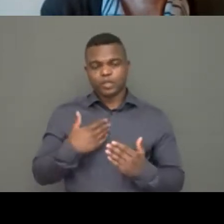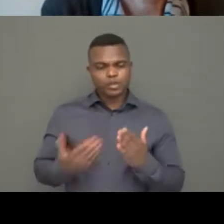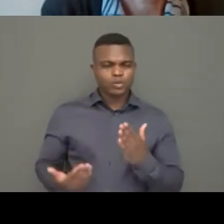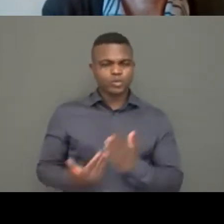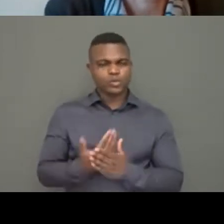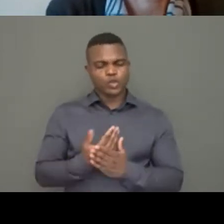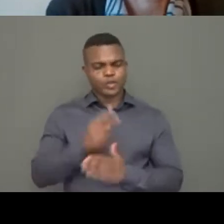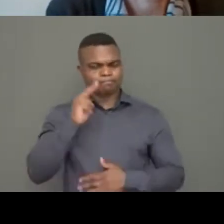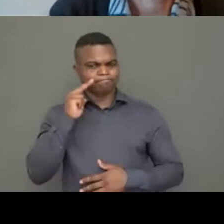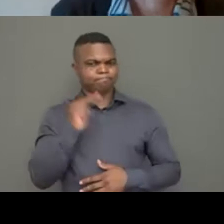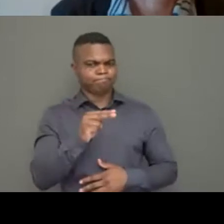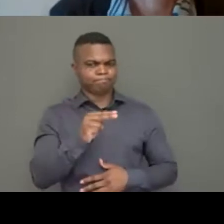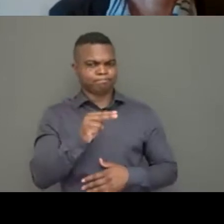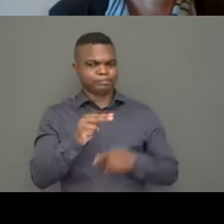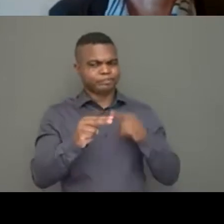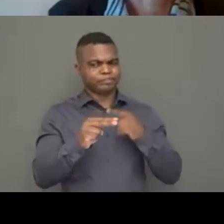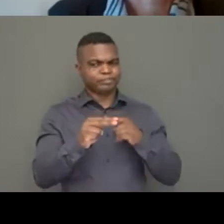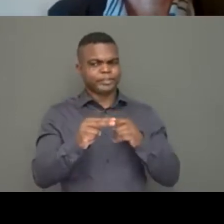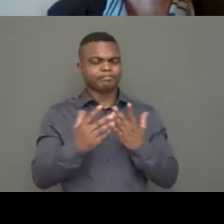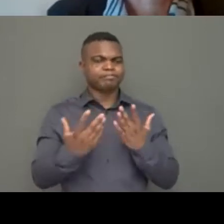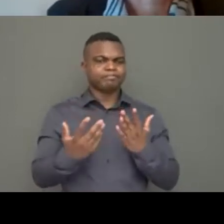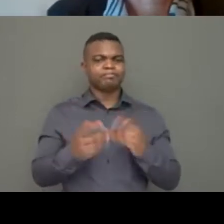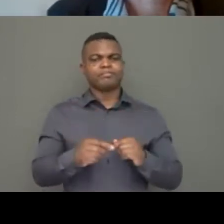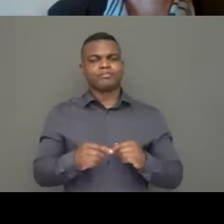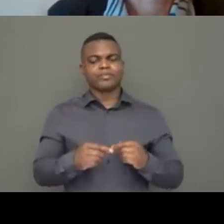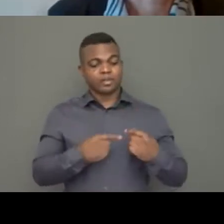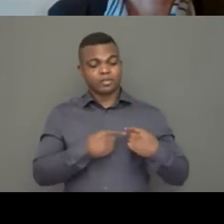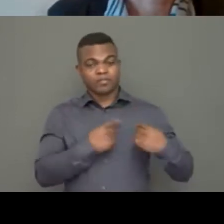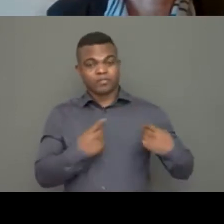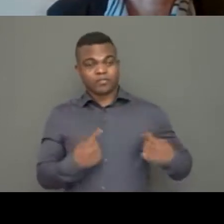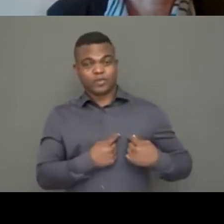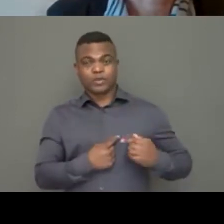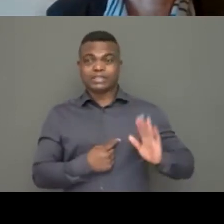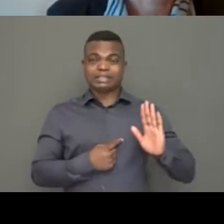so including in this area